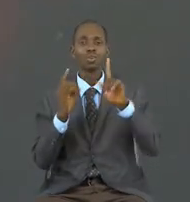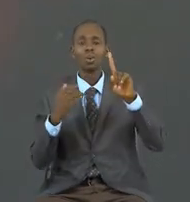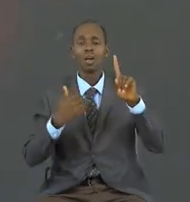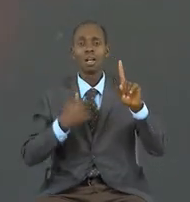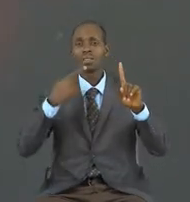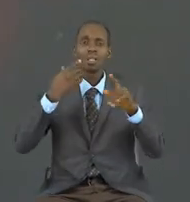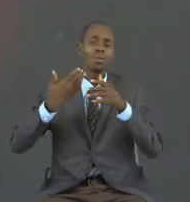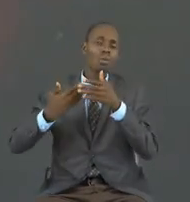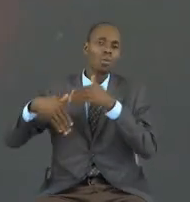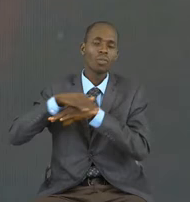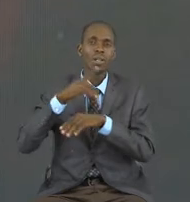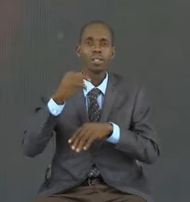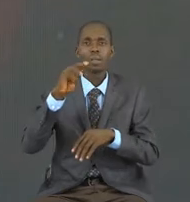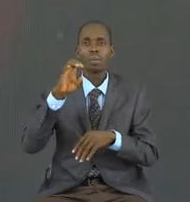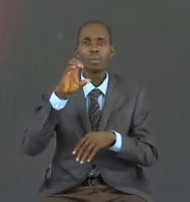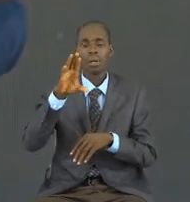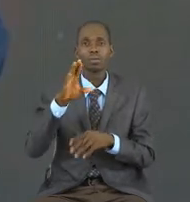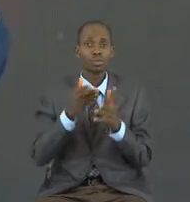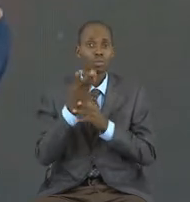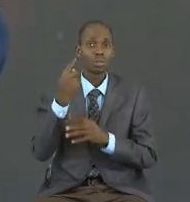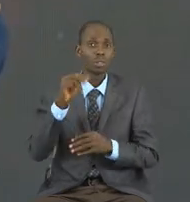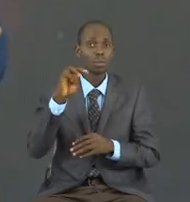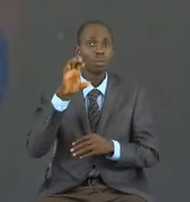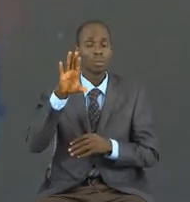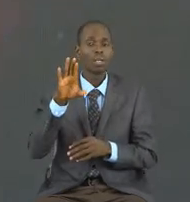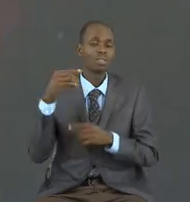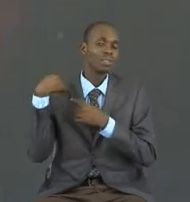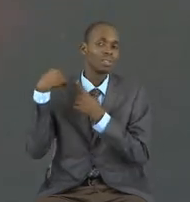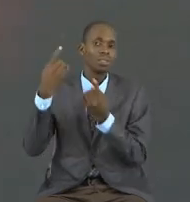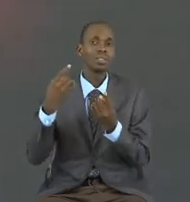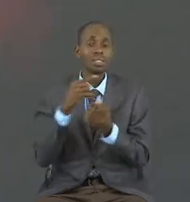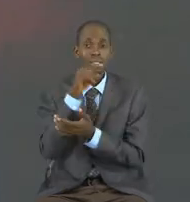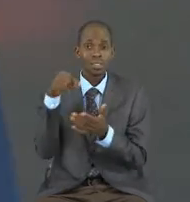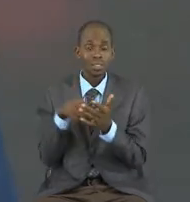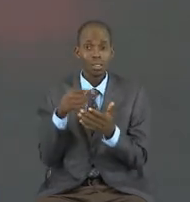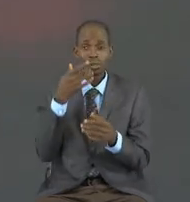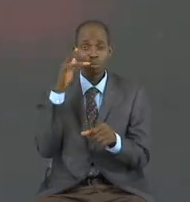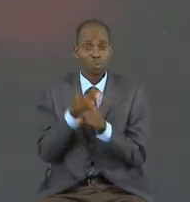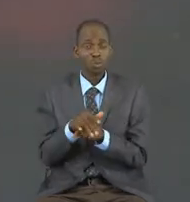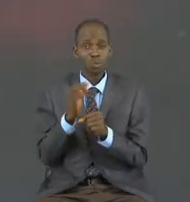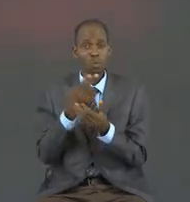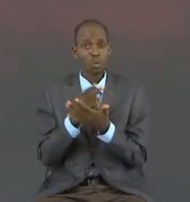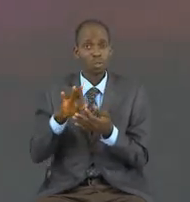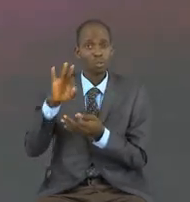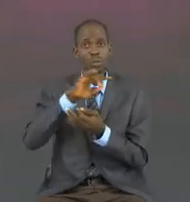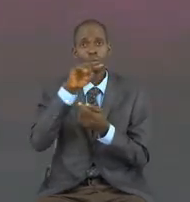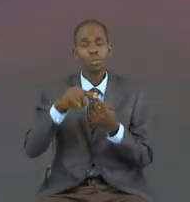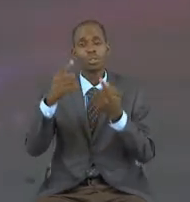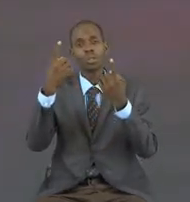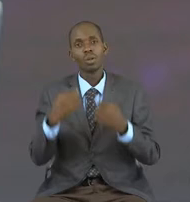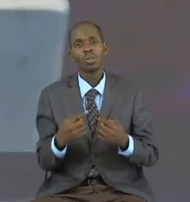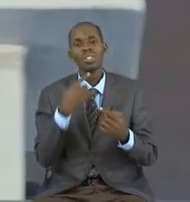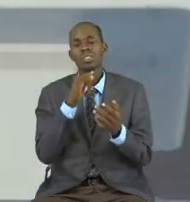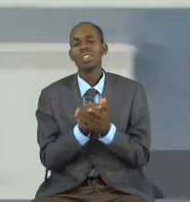that doesn't reach heaven, this promise, when it comes, you'll say, is for those who don't have the Holy Ghost.